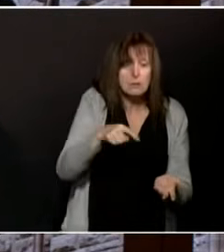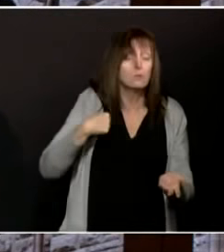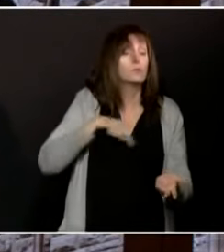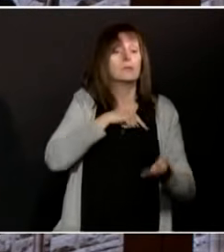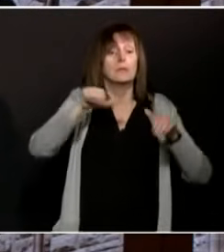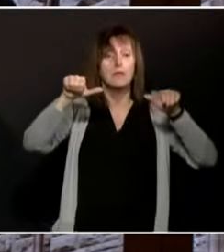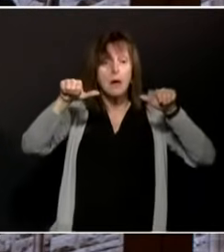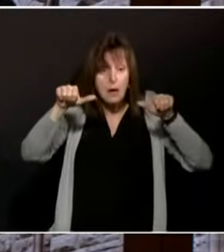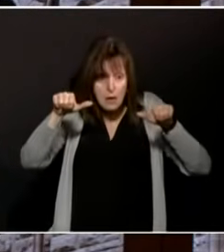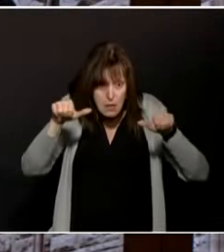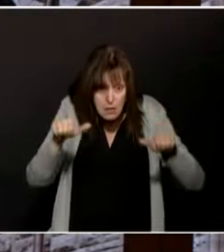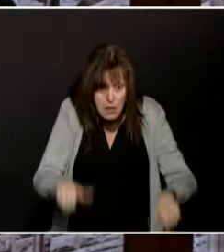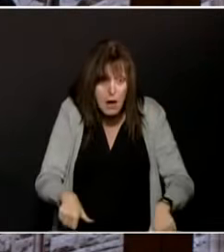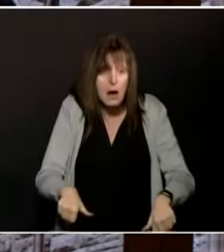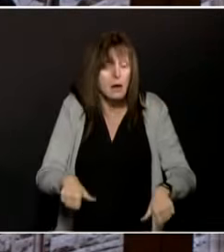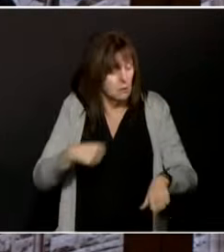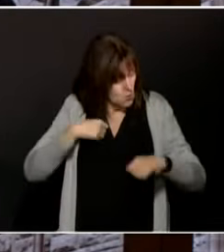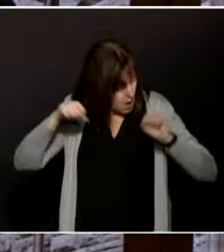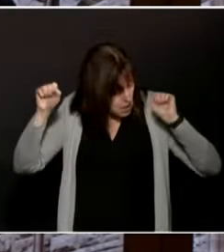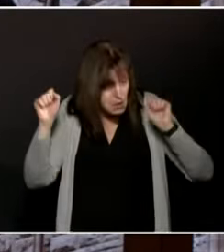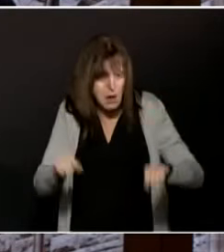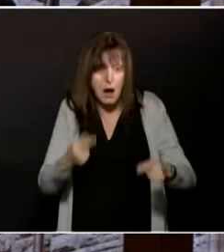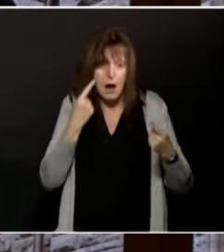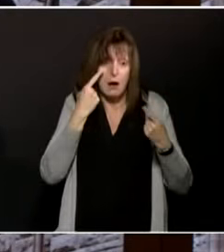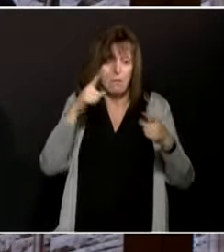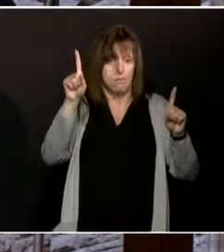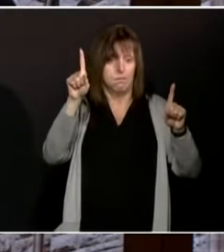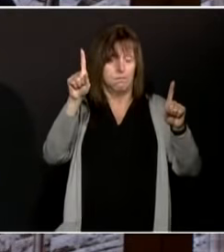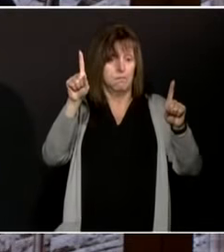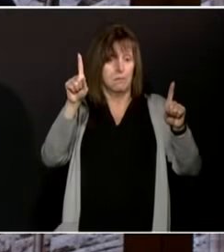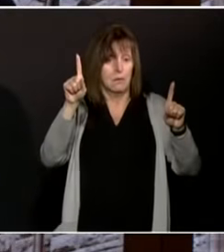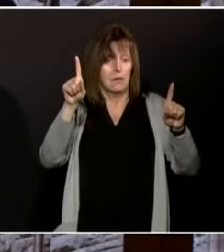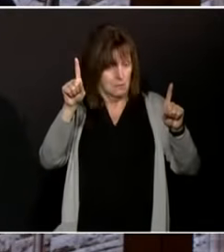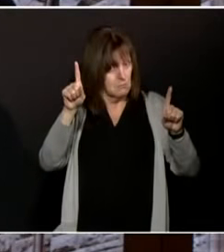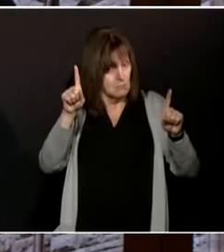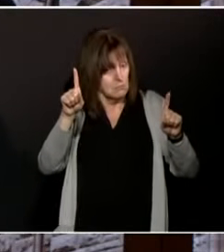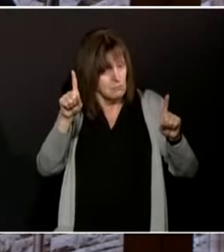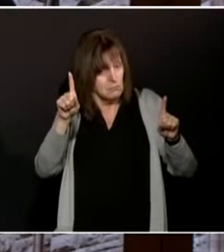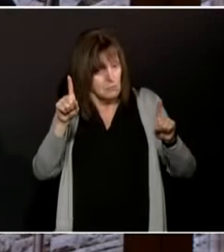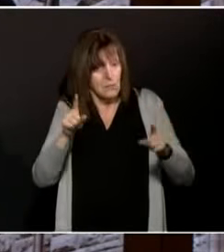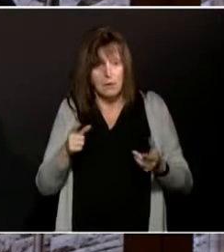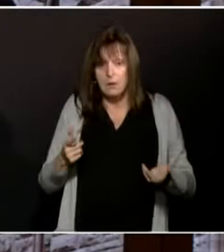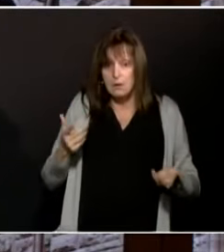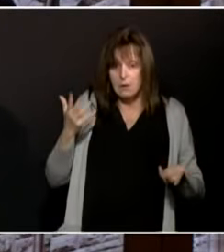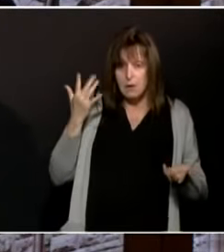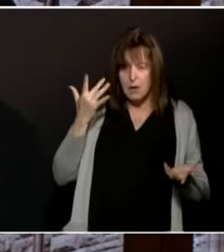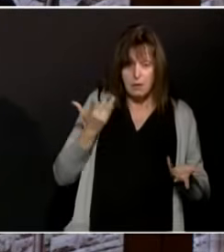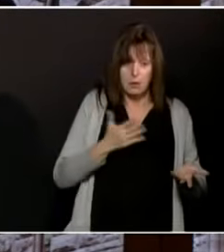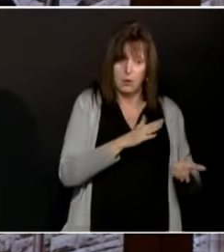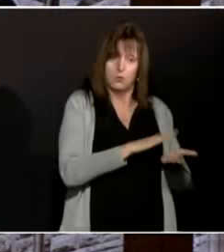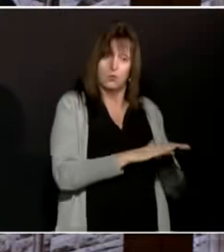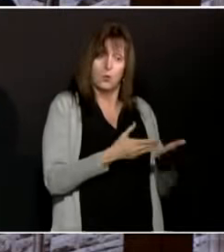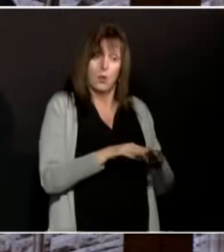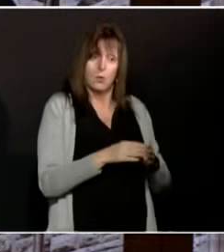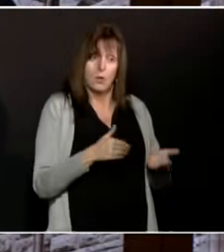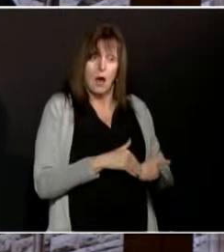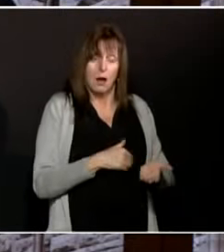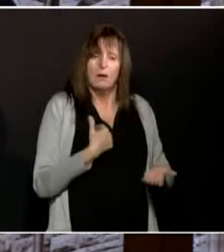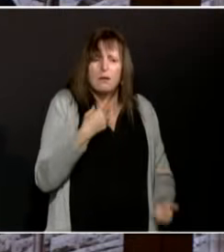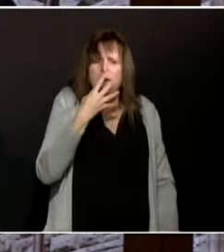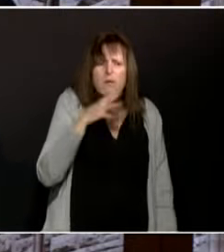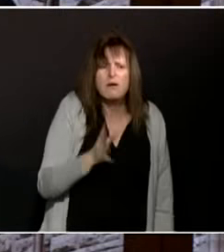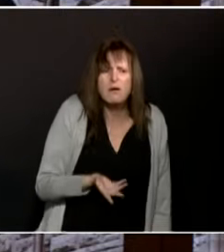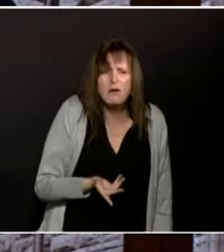again. We need to do it for many reasons. One, we've now had to close our schools. We did not want to do that. We don't want them